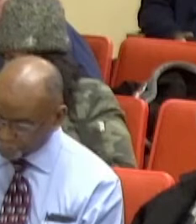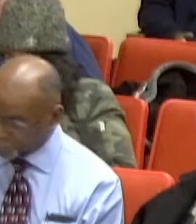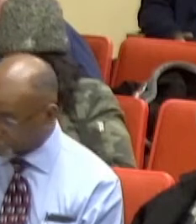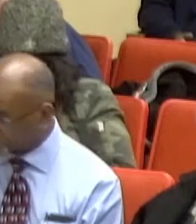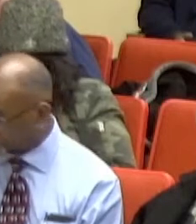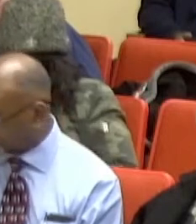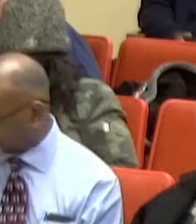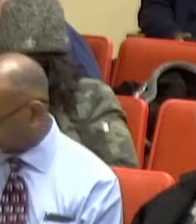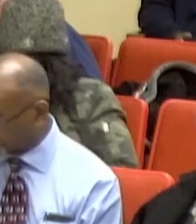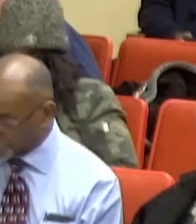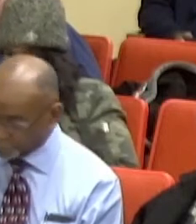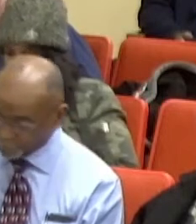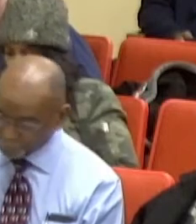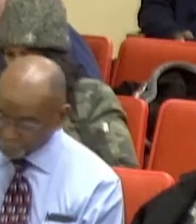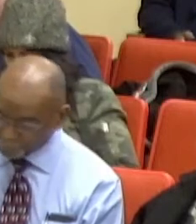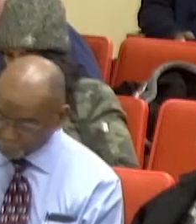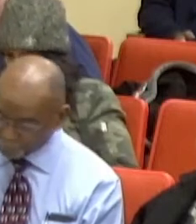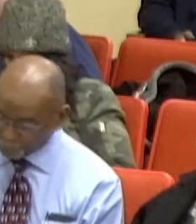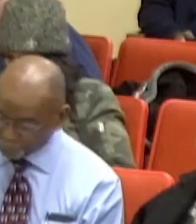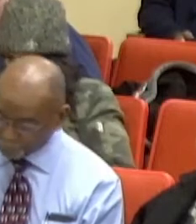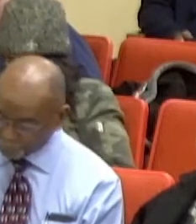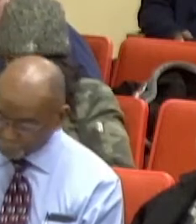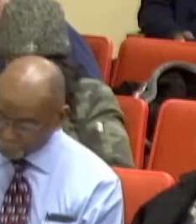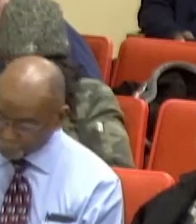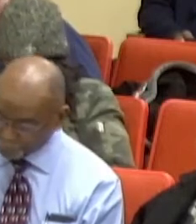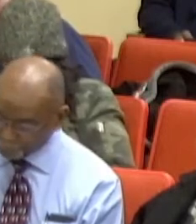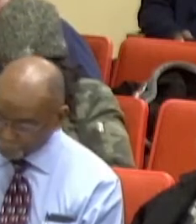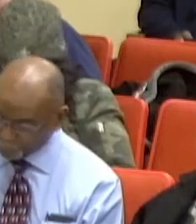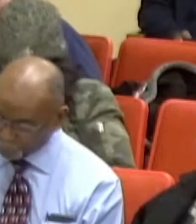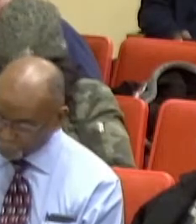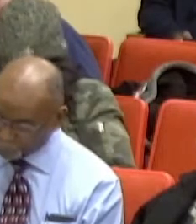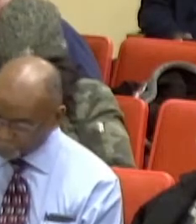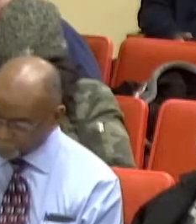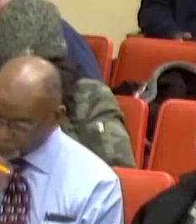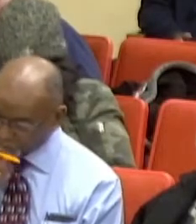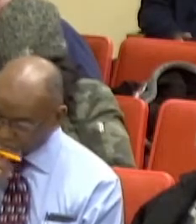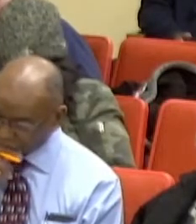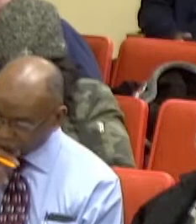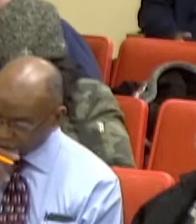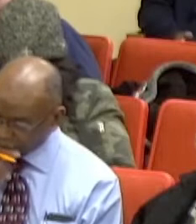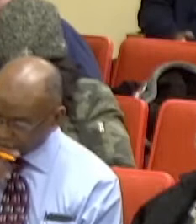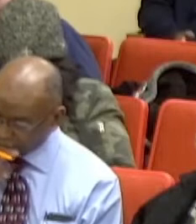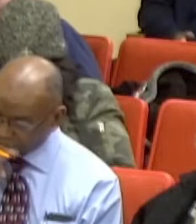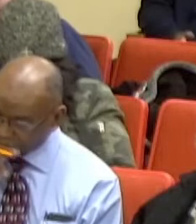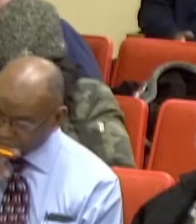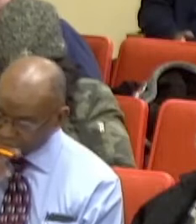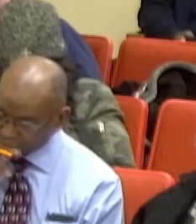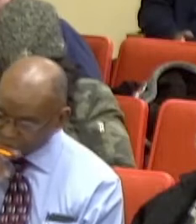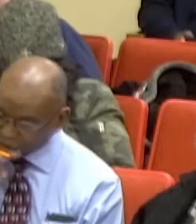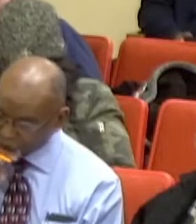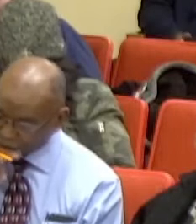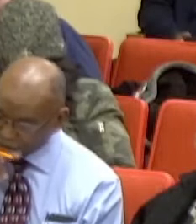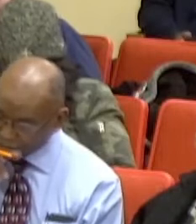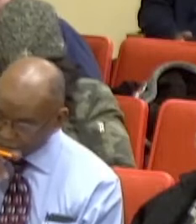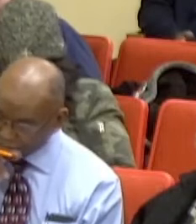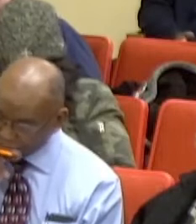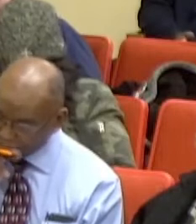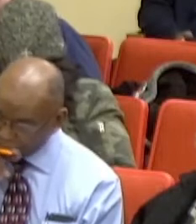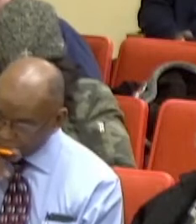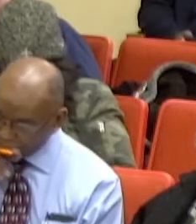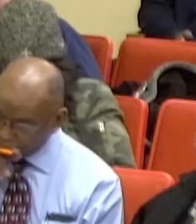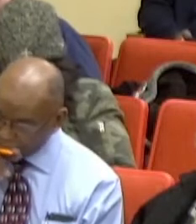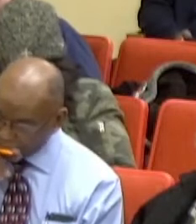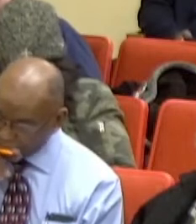storm drain. And with heavy rain, the banks swell, yet somehow the water system continues to protect our neighborhood from severe